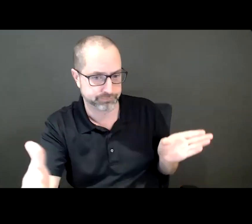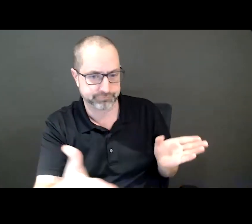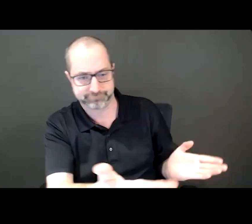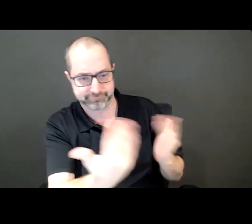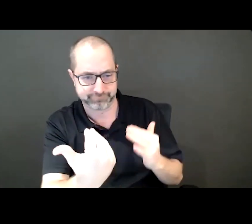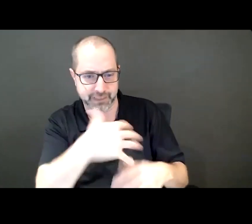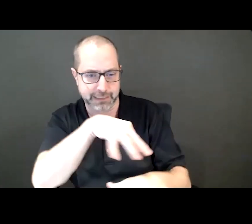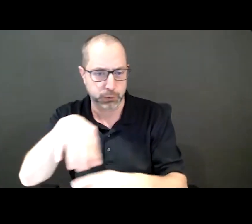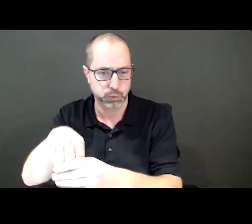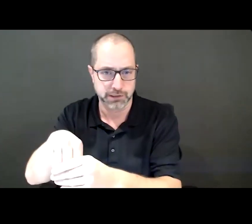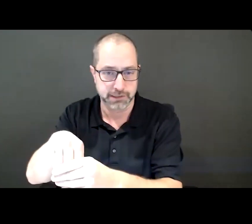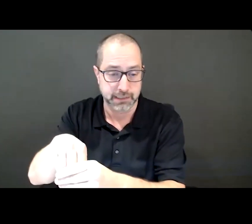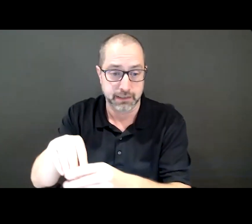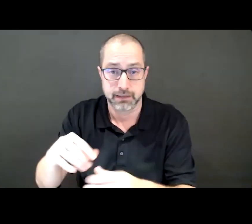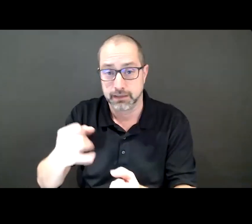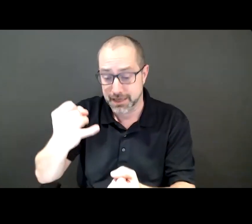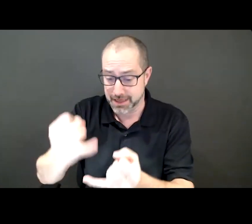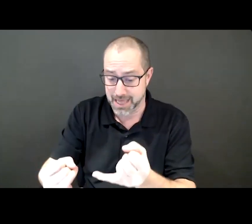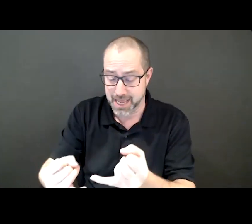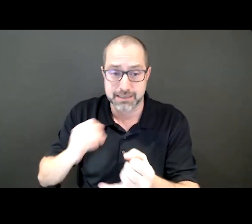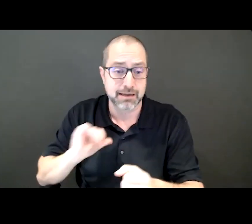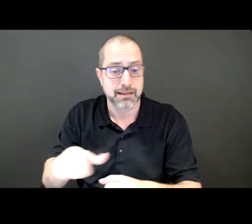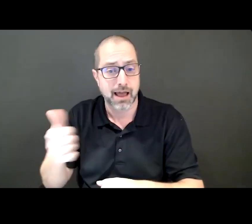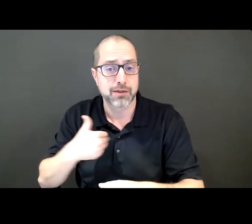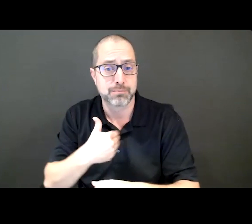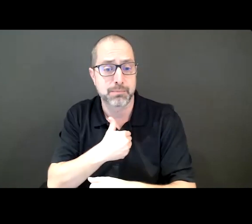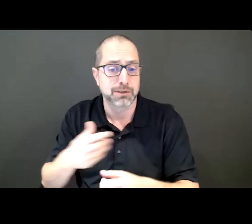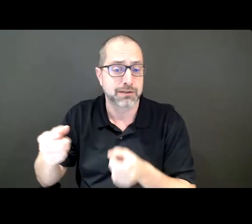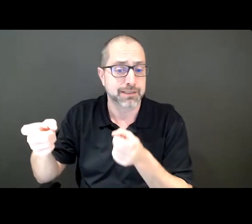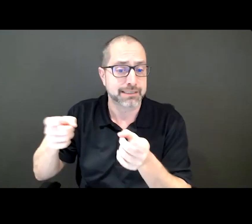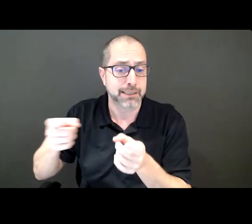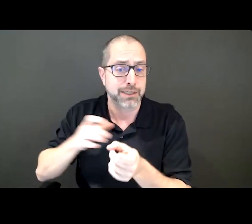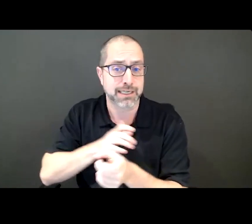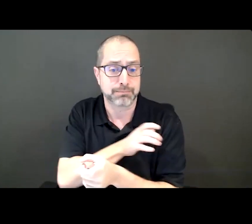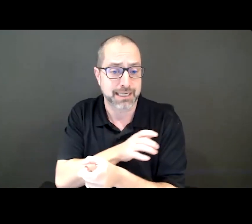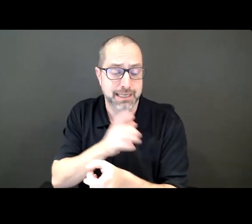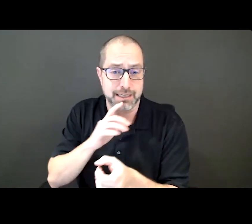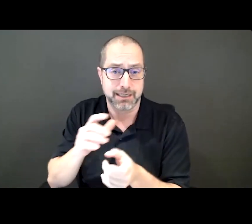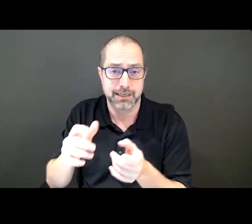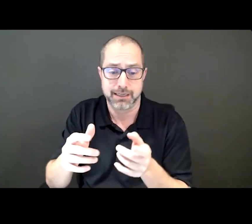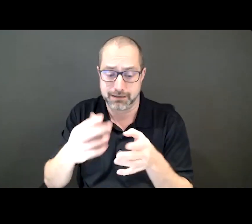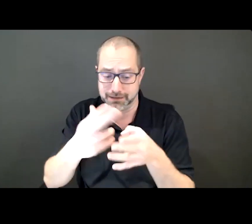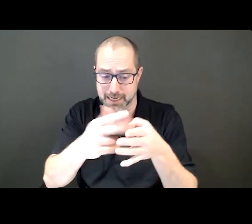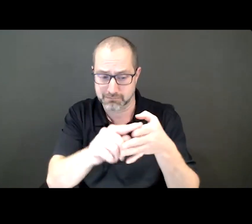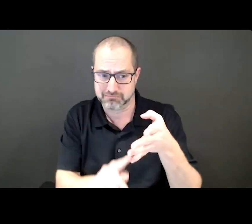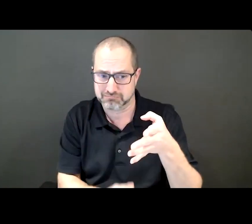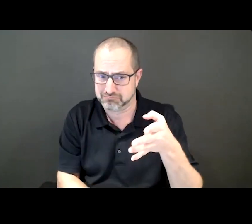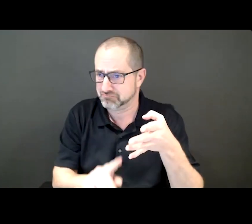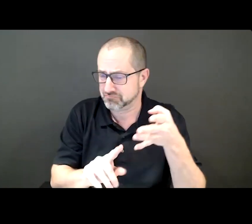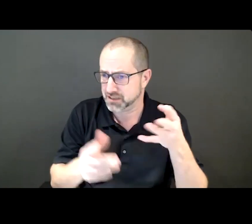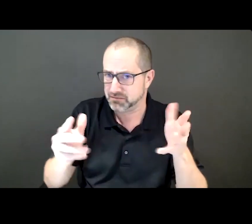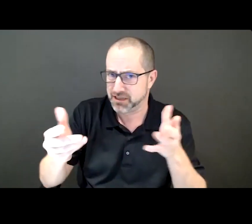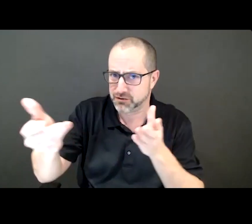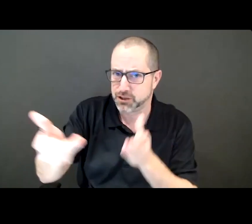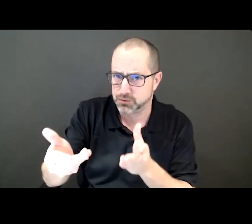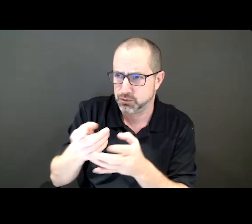I want to thank the other members of our steering committee. You've been introduced to them and seen various sides of